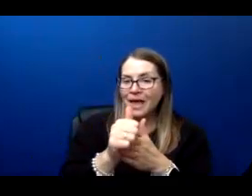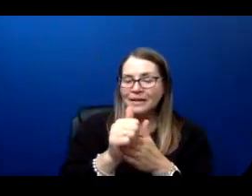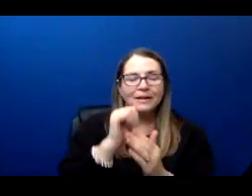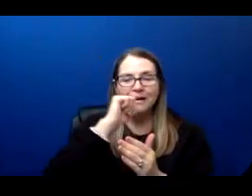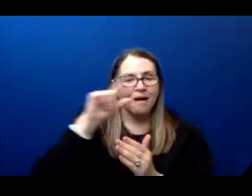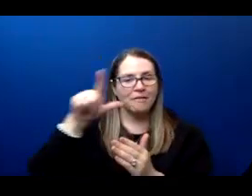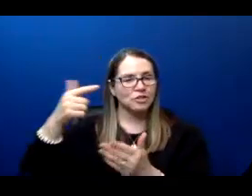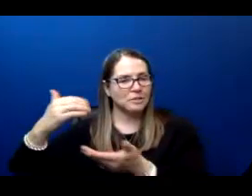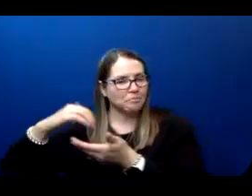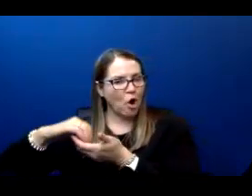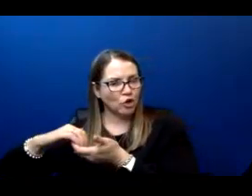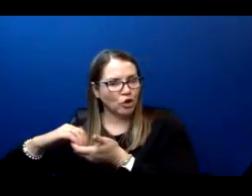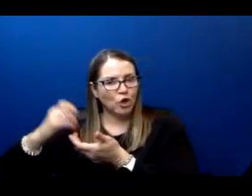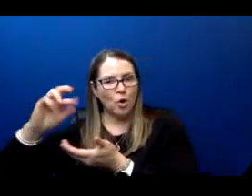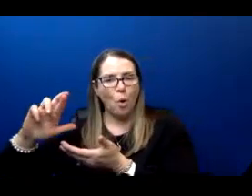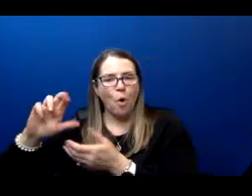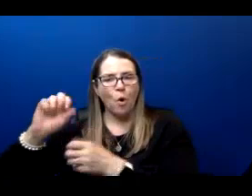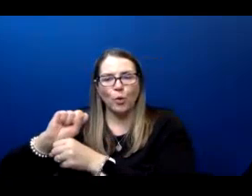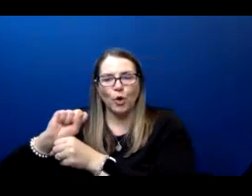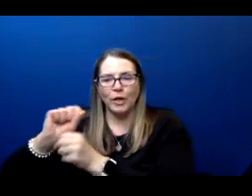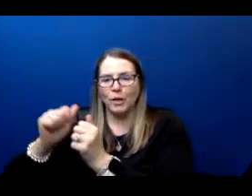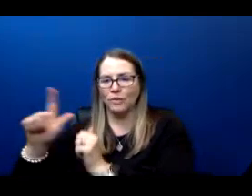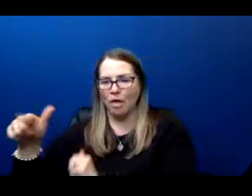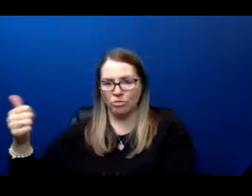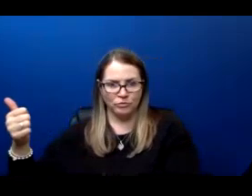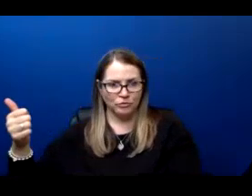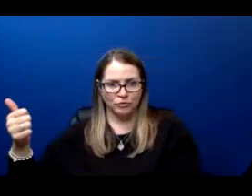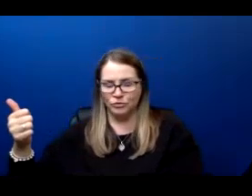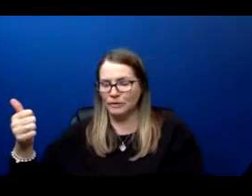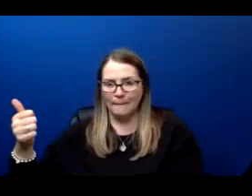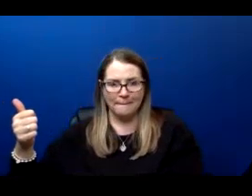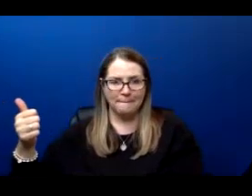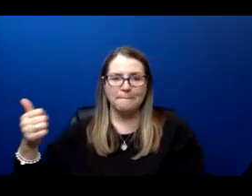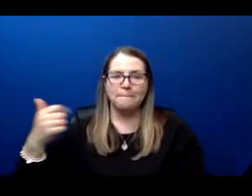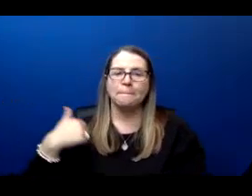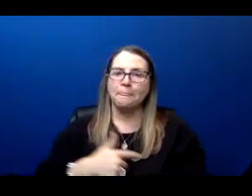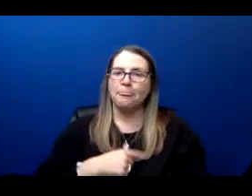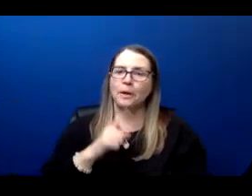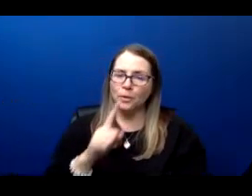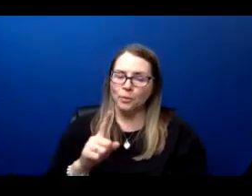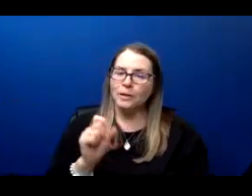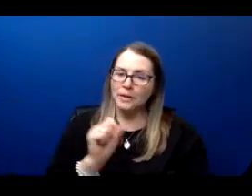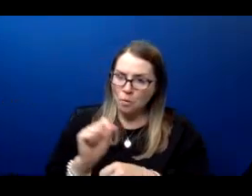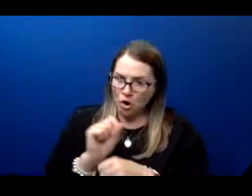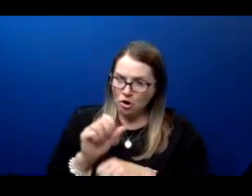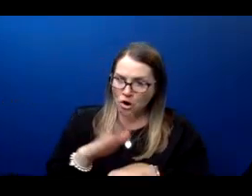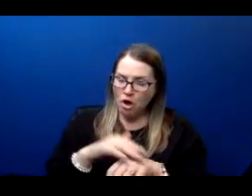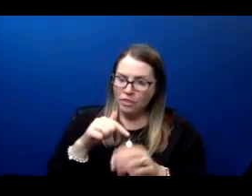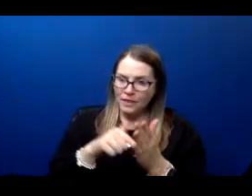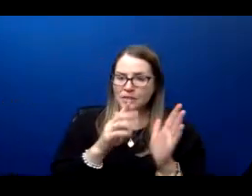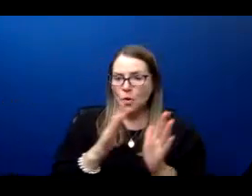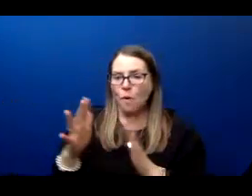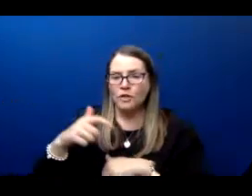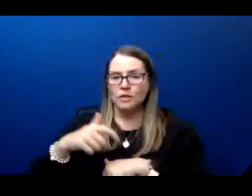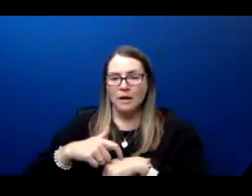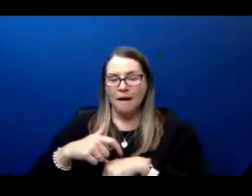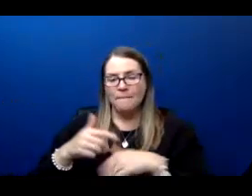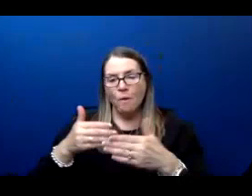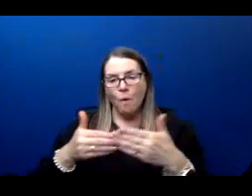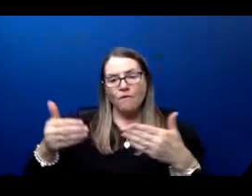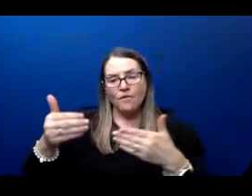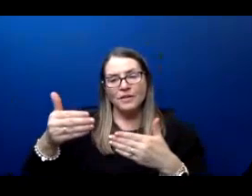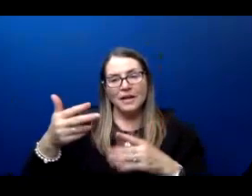but so it's nice that we've championed this work over time. And over the next quarter, there's going to be